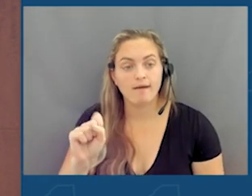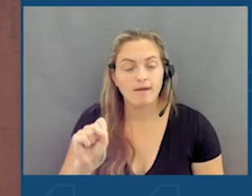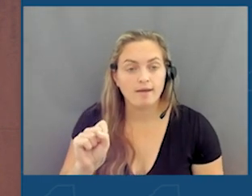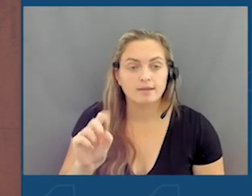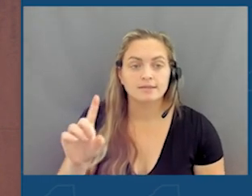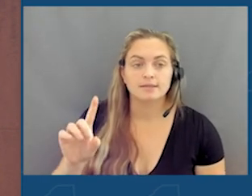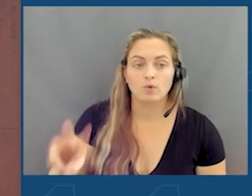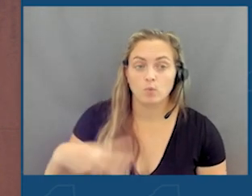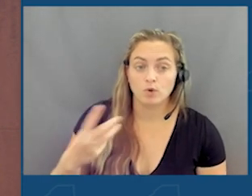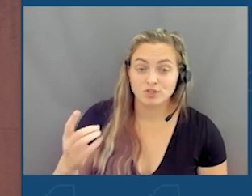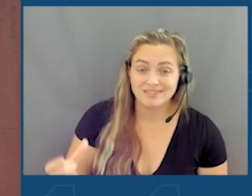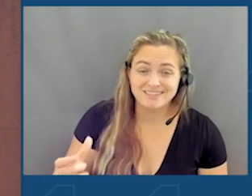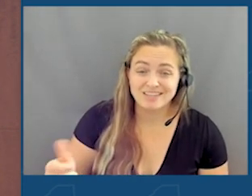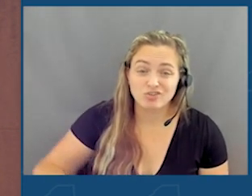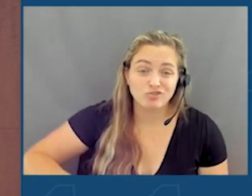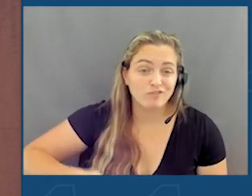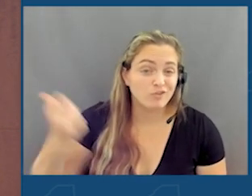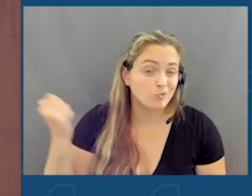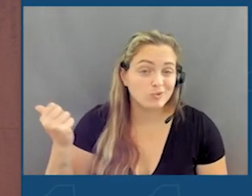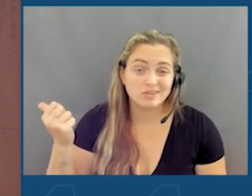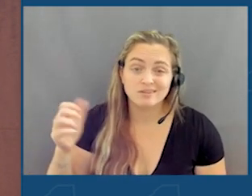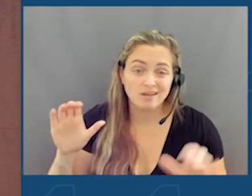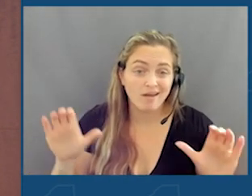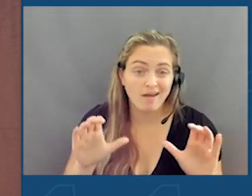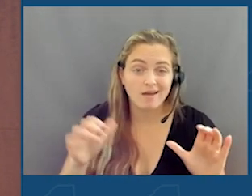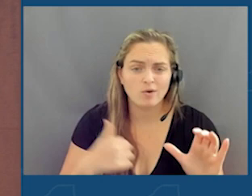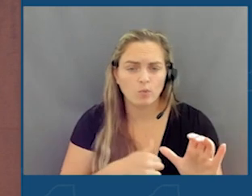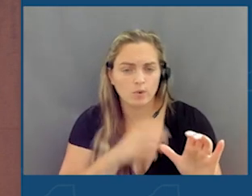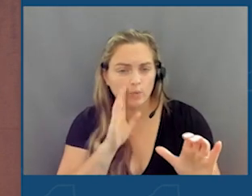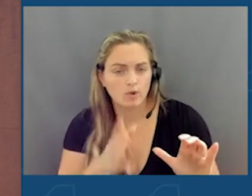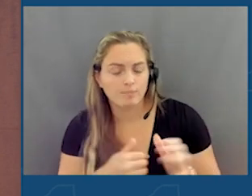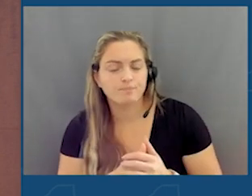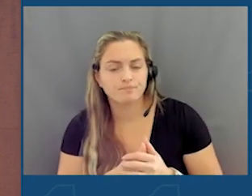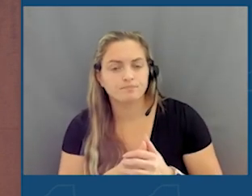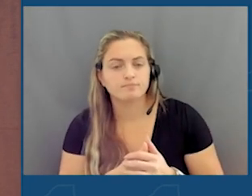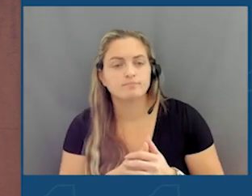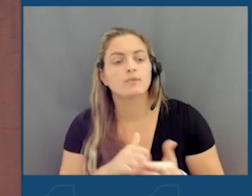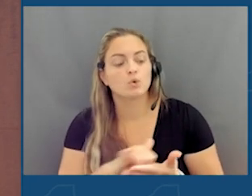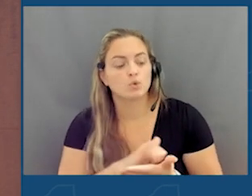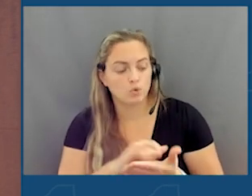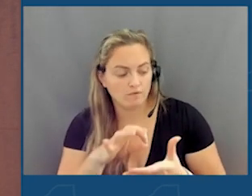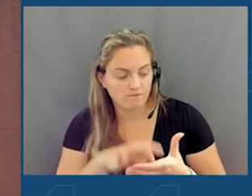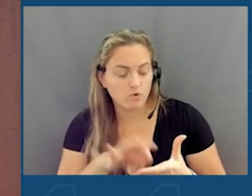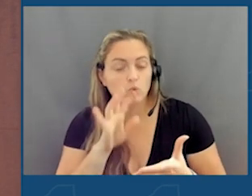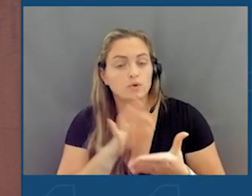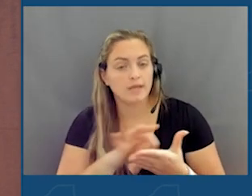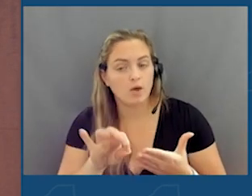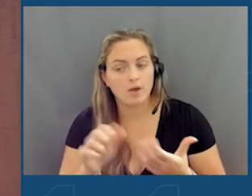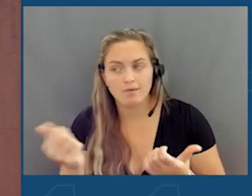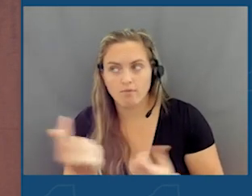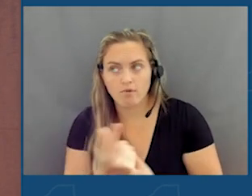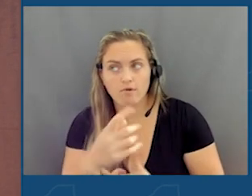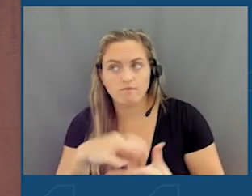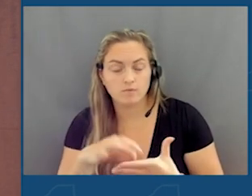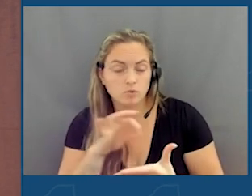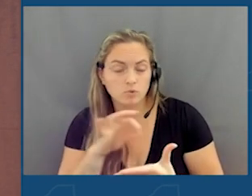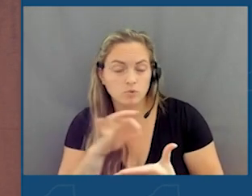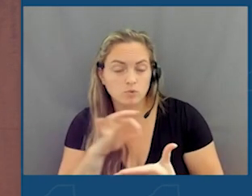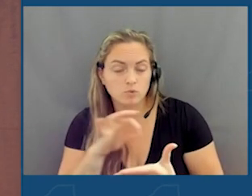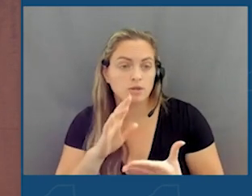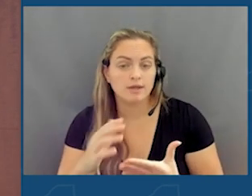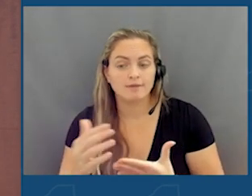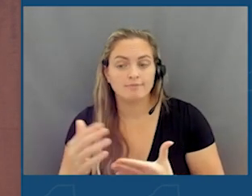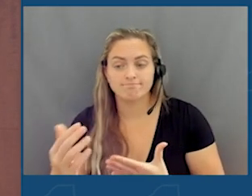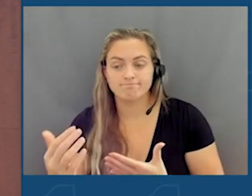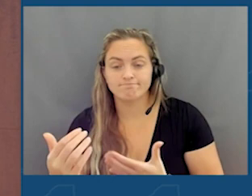D.C. refuses to act. New York votes count and every vote counts. So again, in the legacy of John